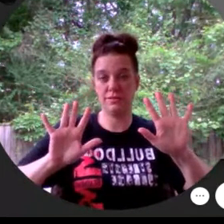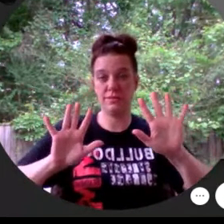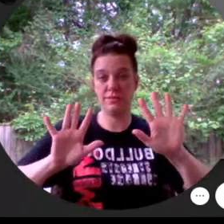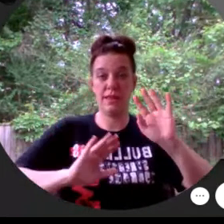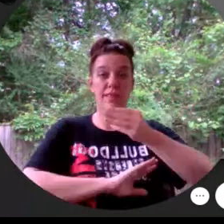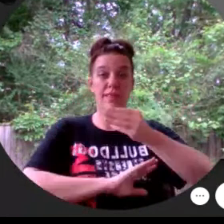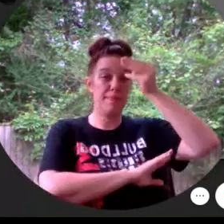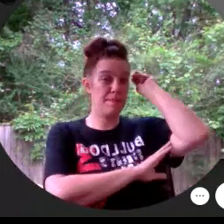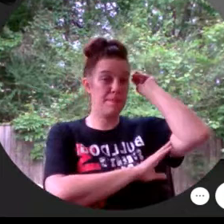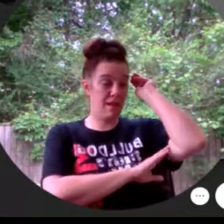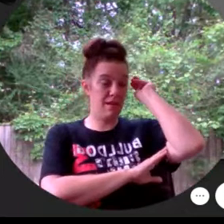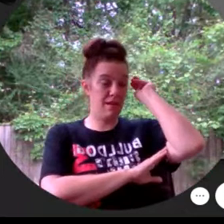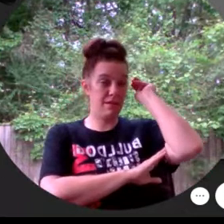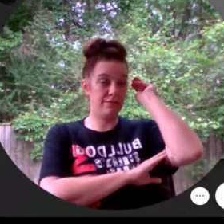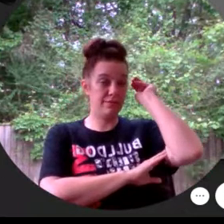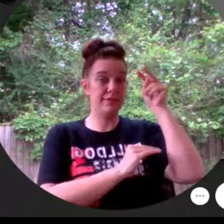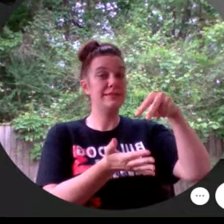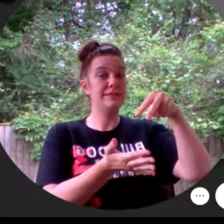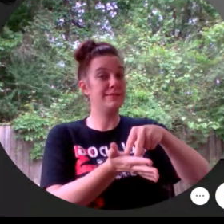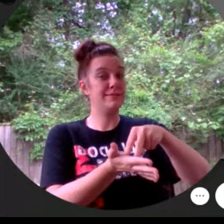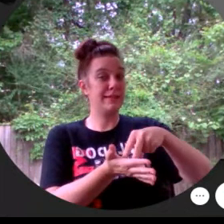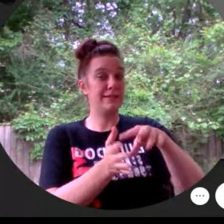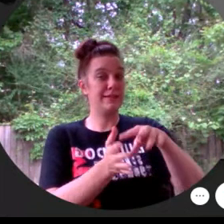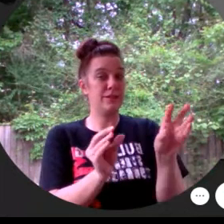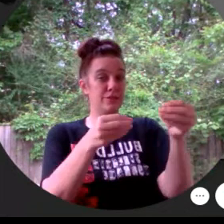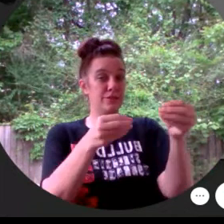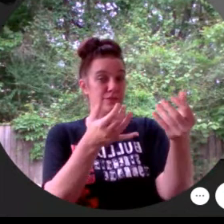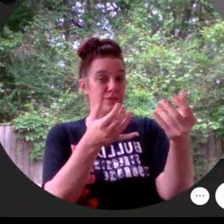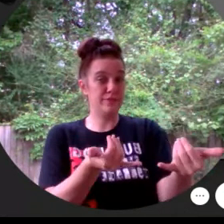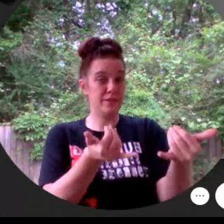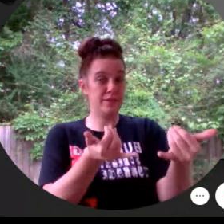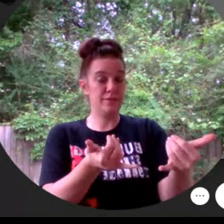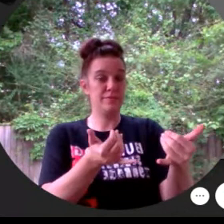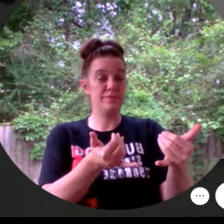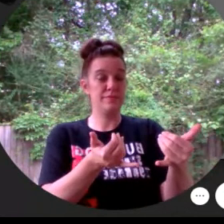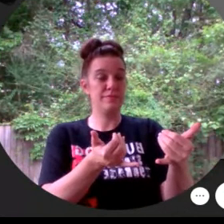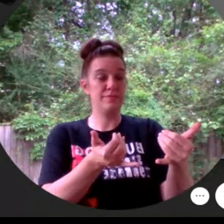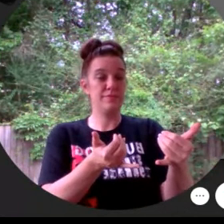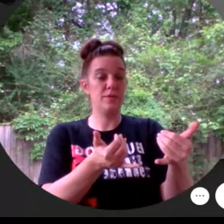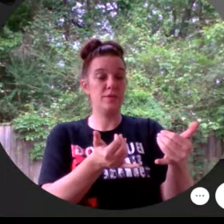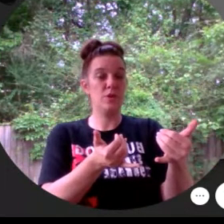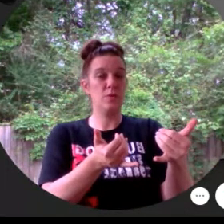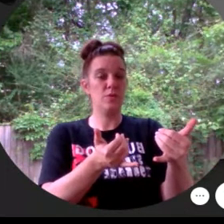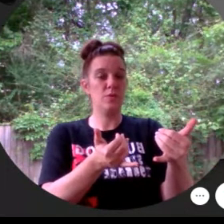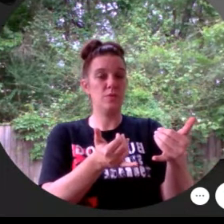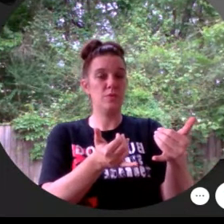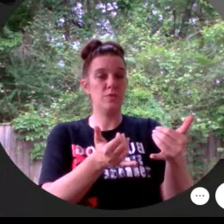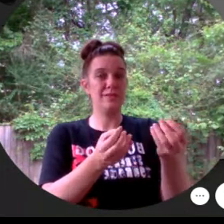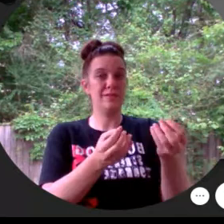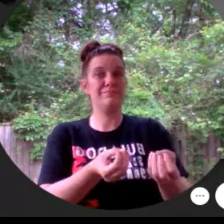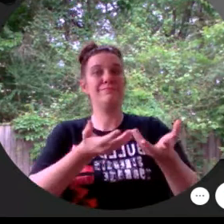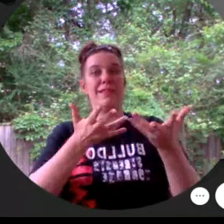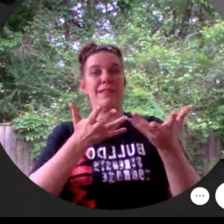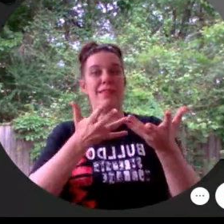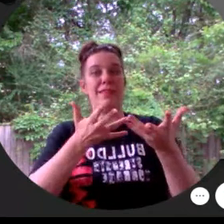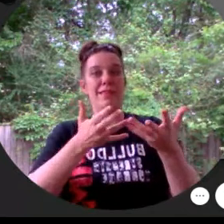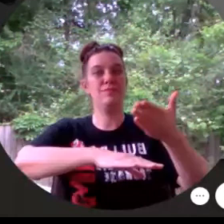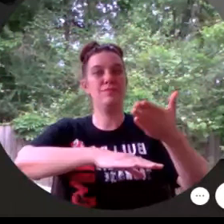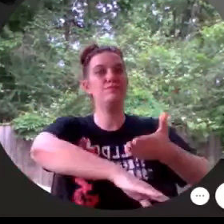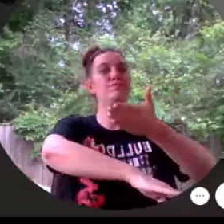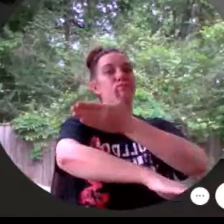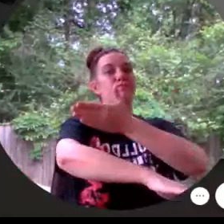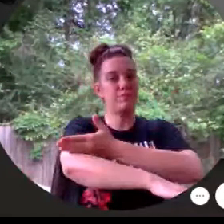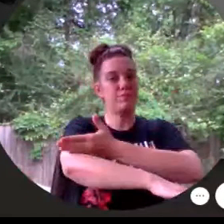Miles Murphy standing in his office was a great deal better than the Miles Murphy